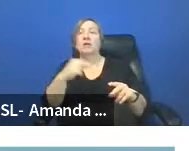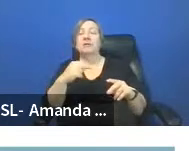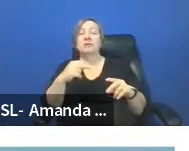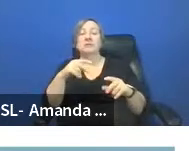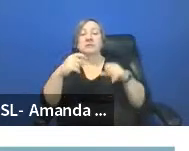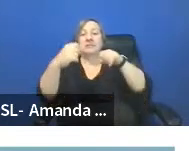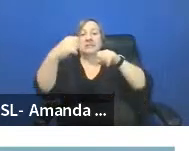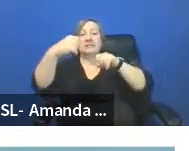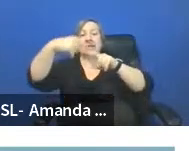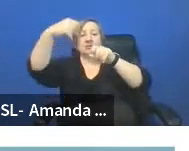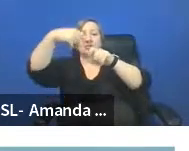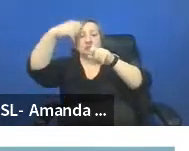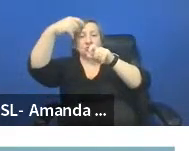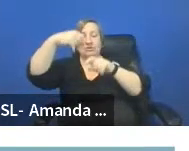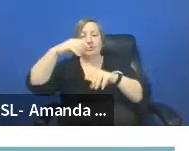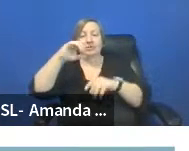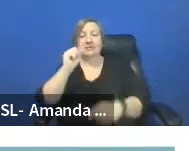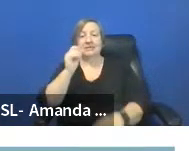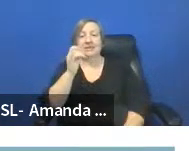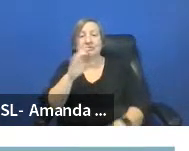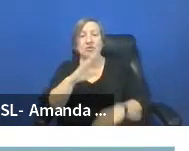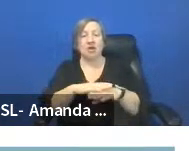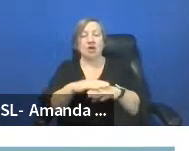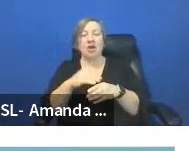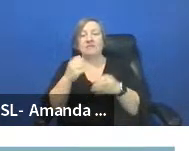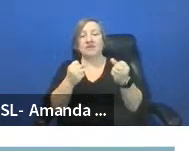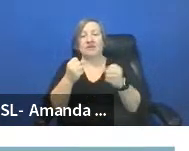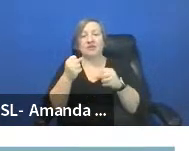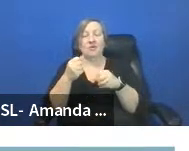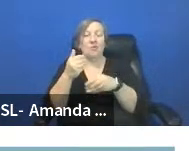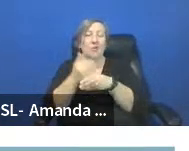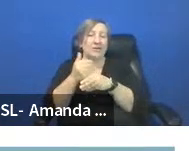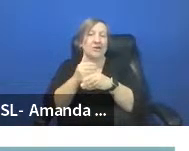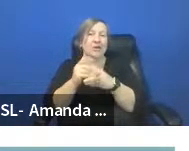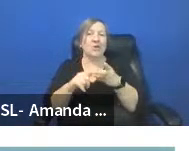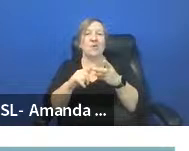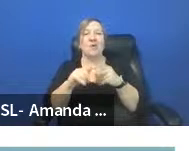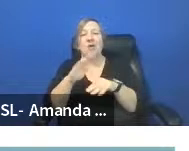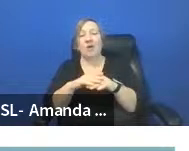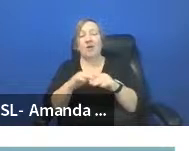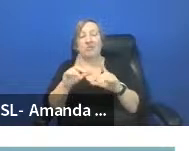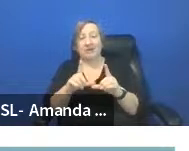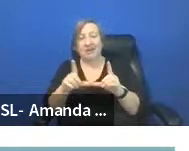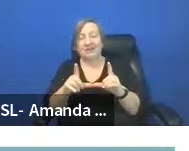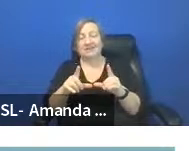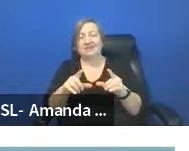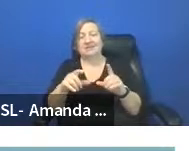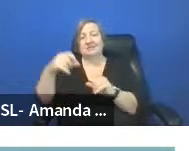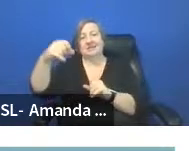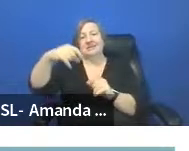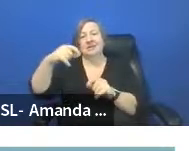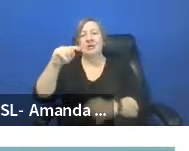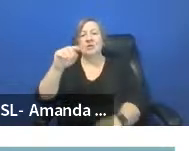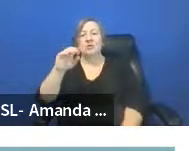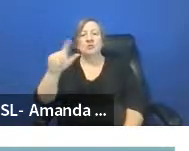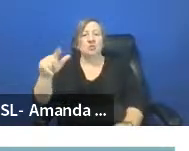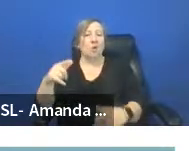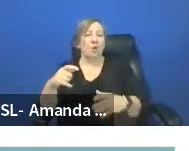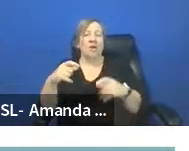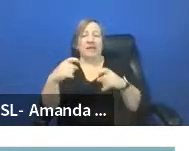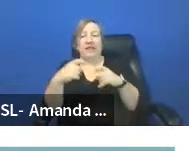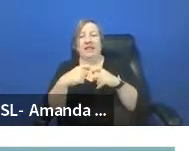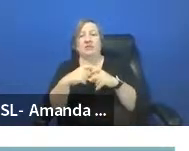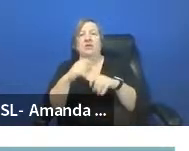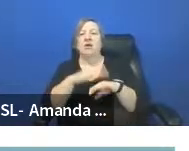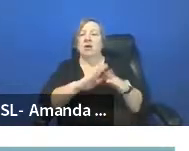a transponder on the vehicle windows or on the vehicle license plate. So tolling is electronic. You go online to pay